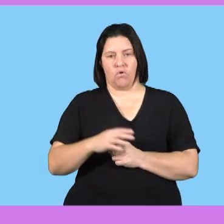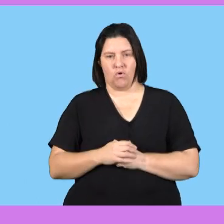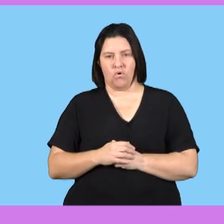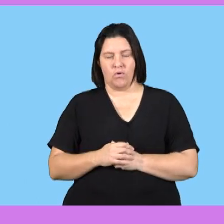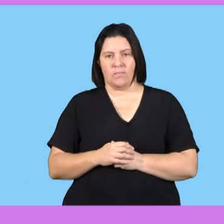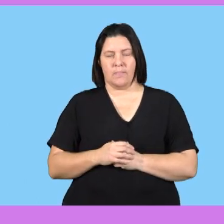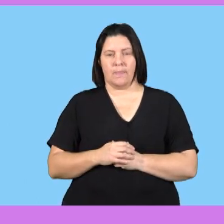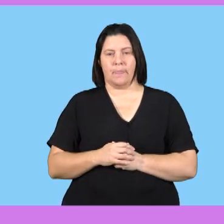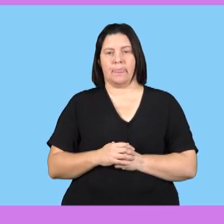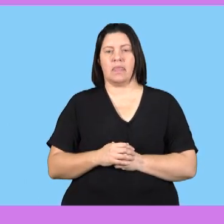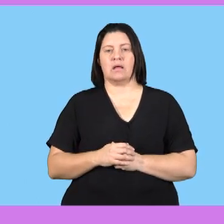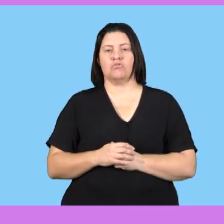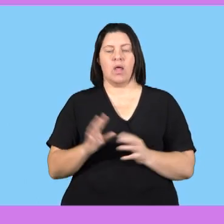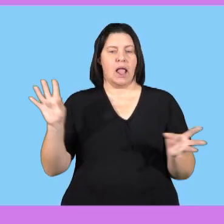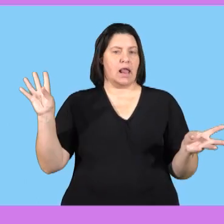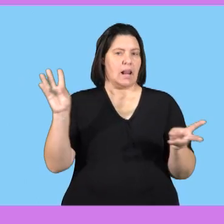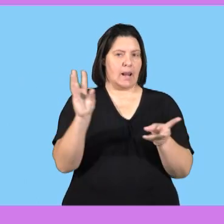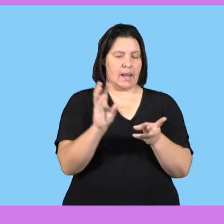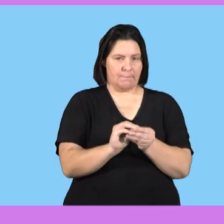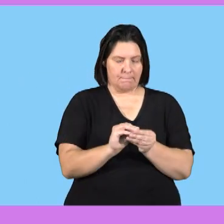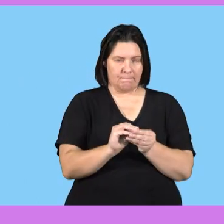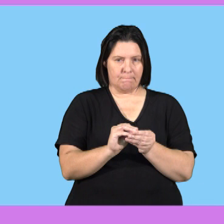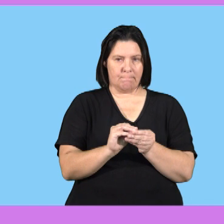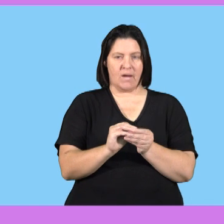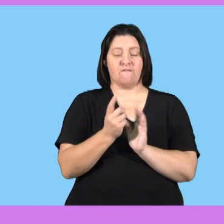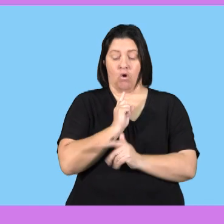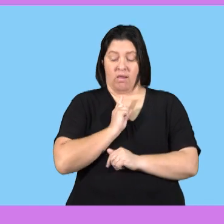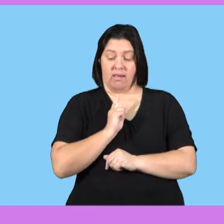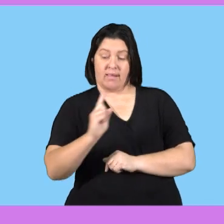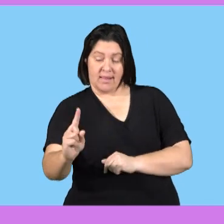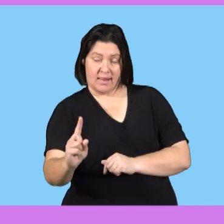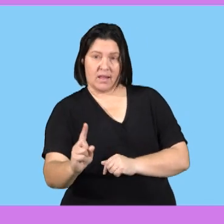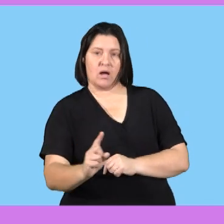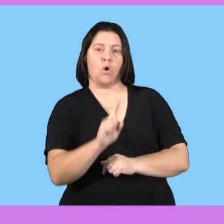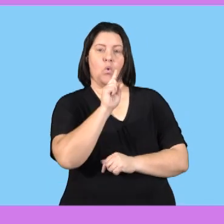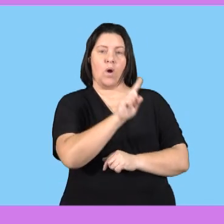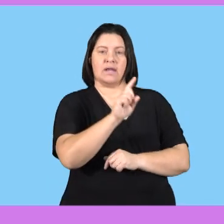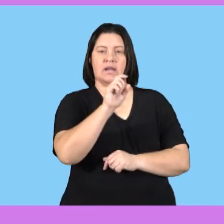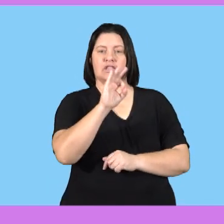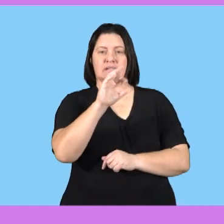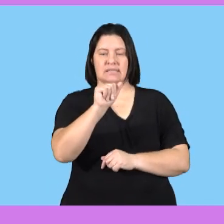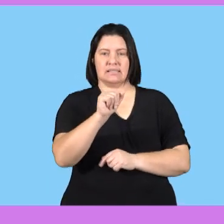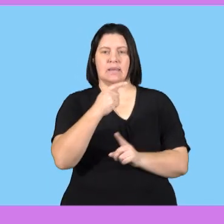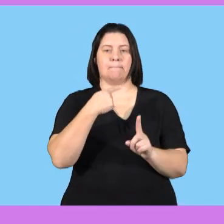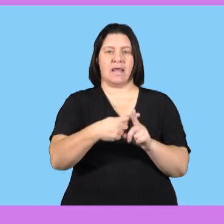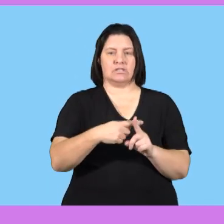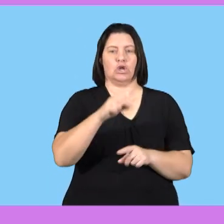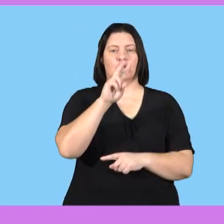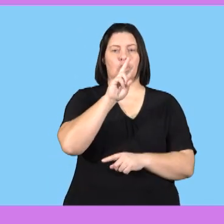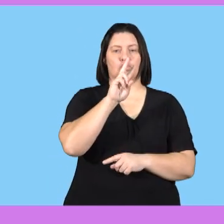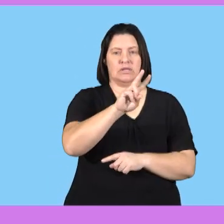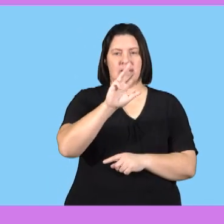rand. I'm at Marion Hill now. Now let's quickly just add all these amounts together. 136 plus 29